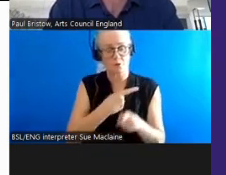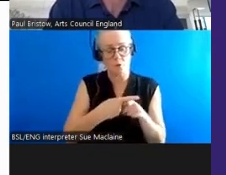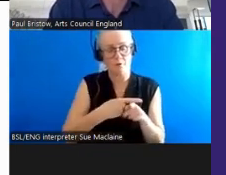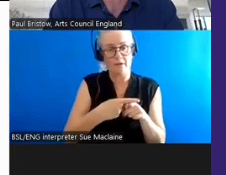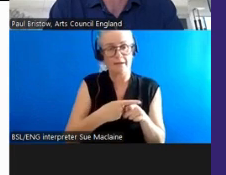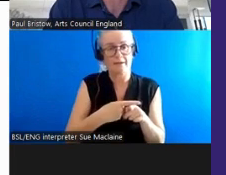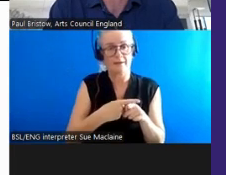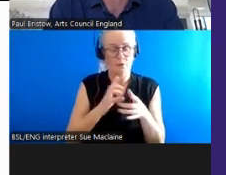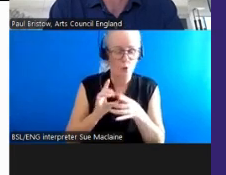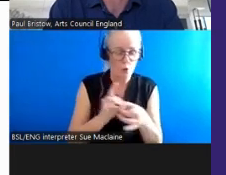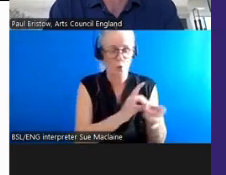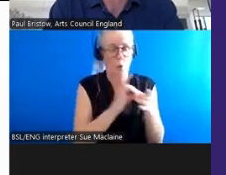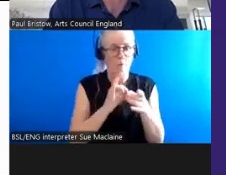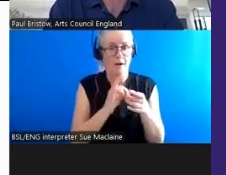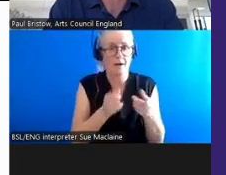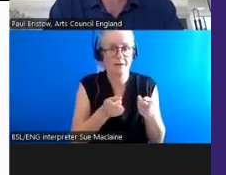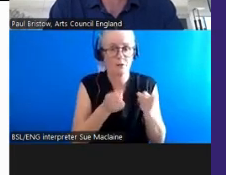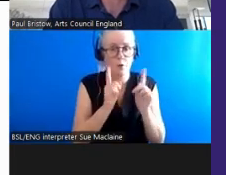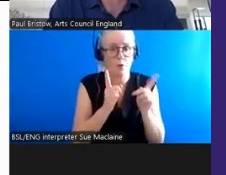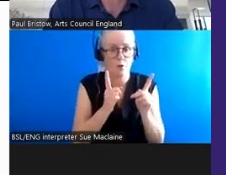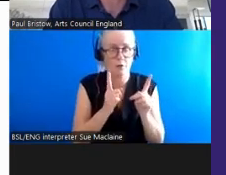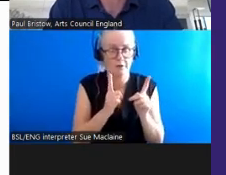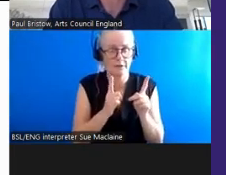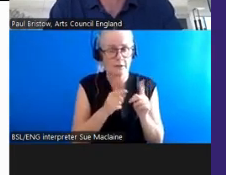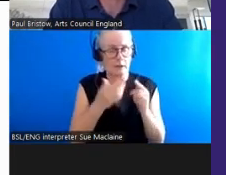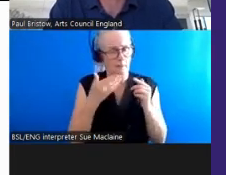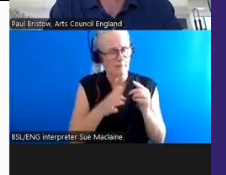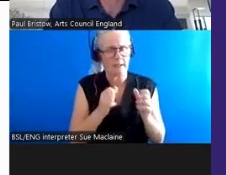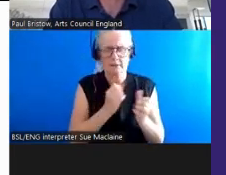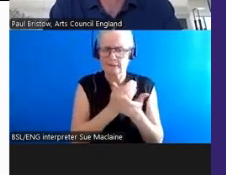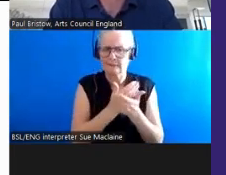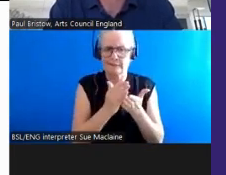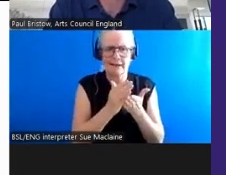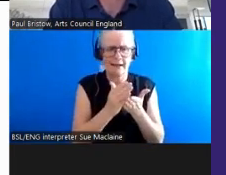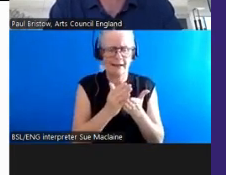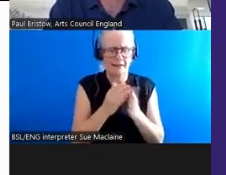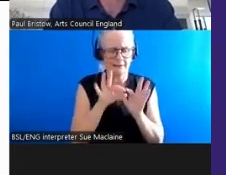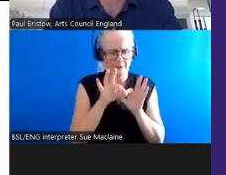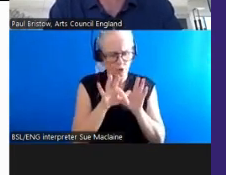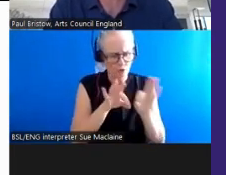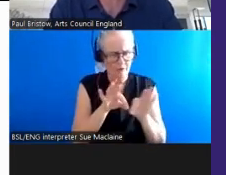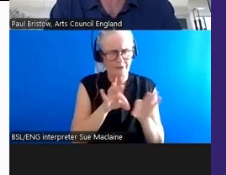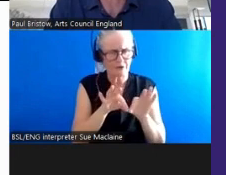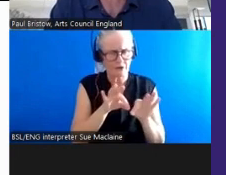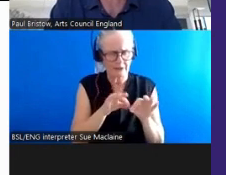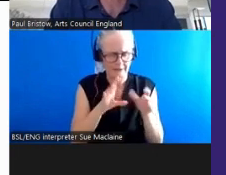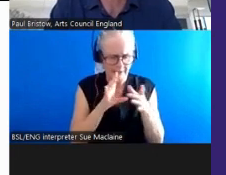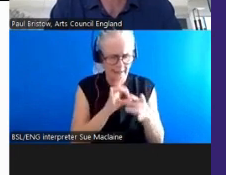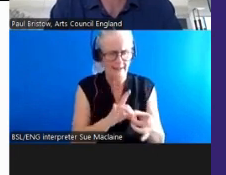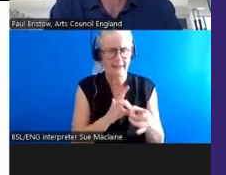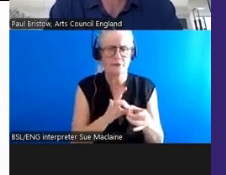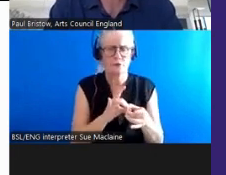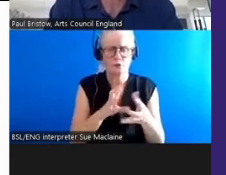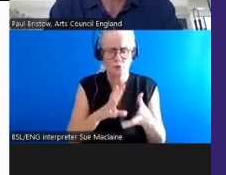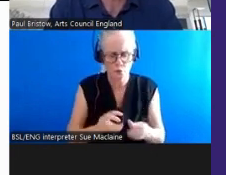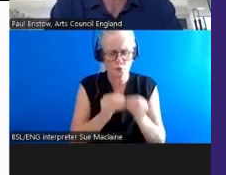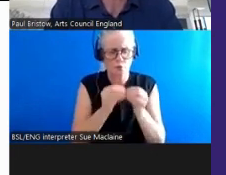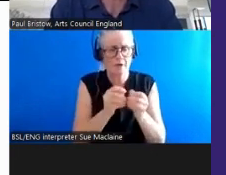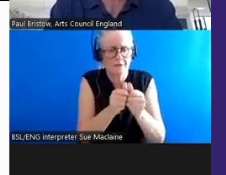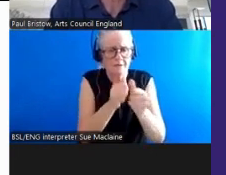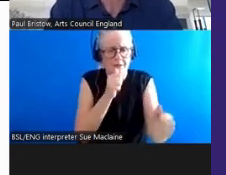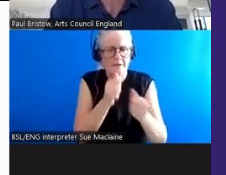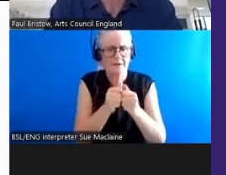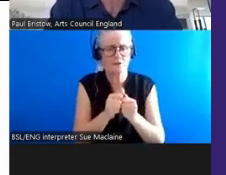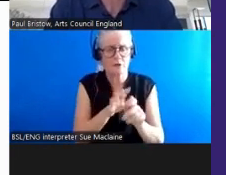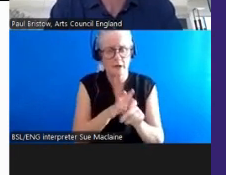number of years had a clear strategy around the creative industries and their support for the creative industries in the cultural sector within that. But they're